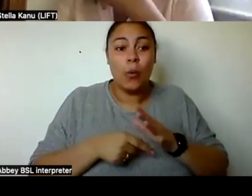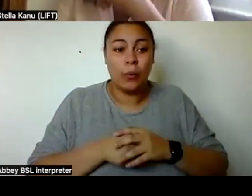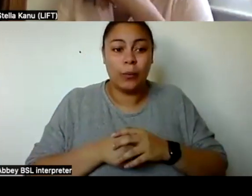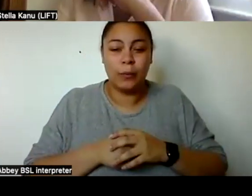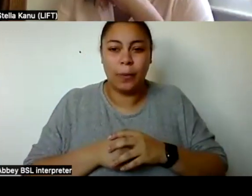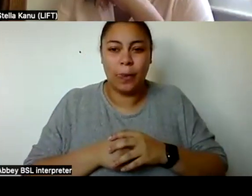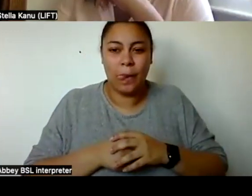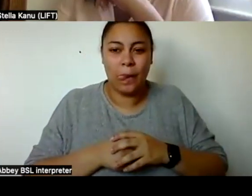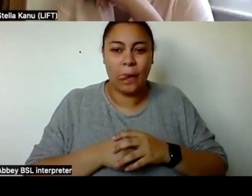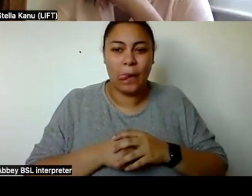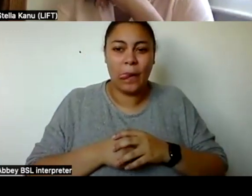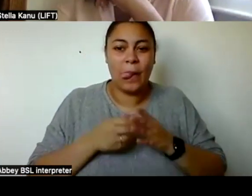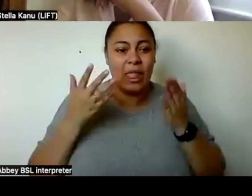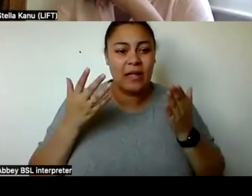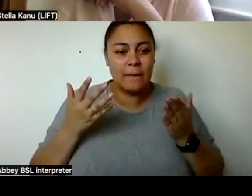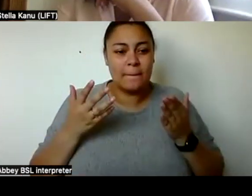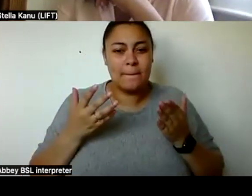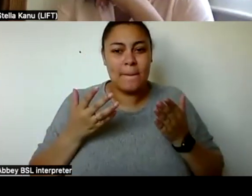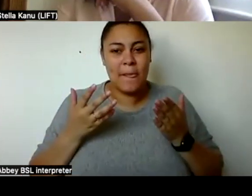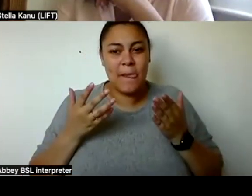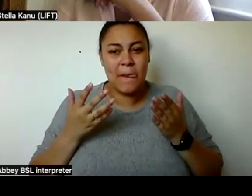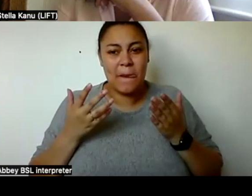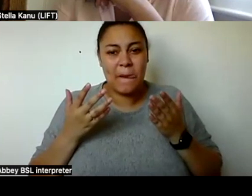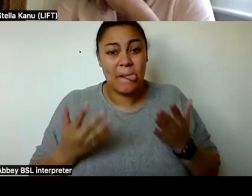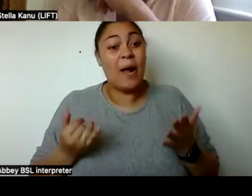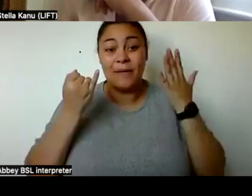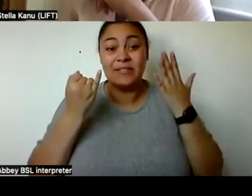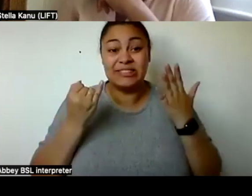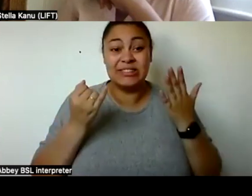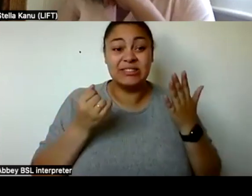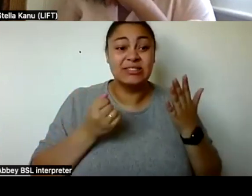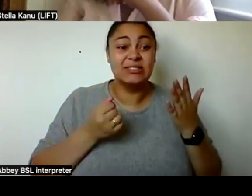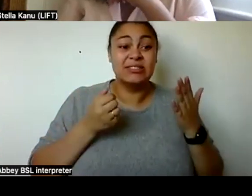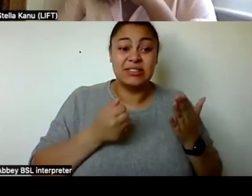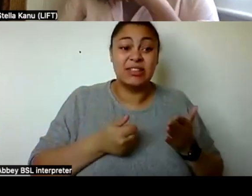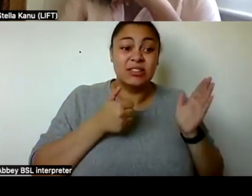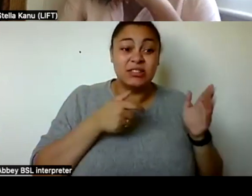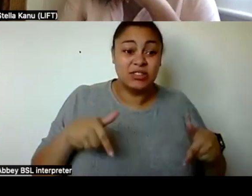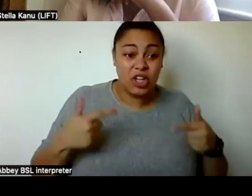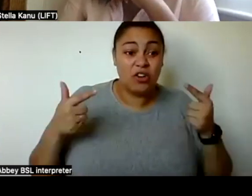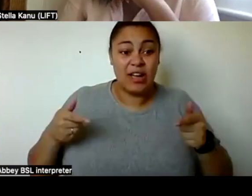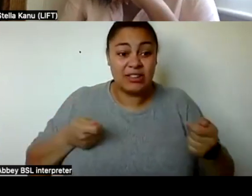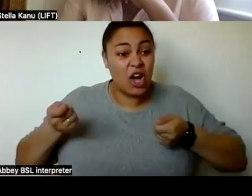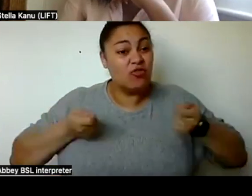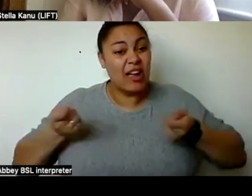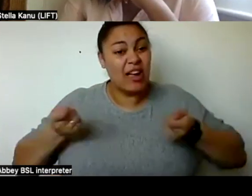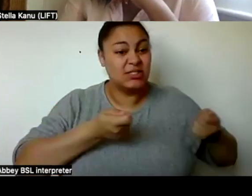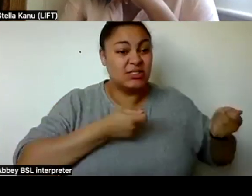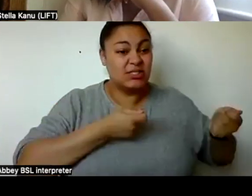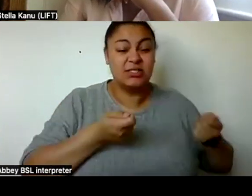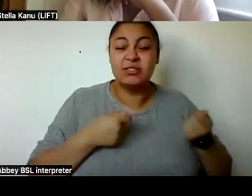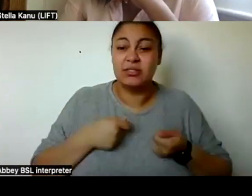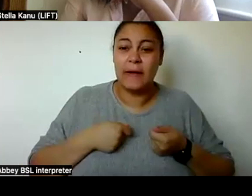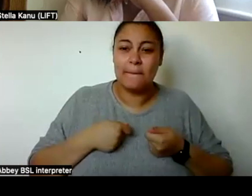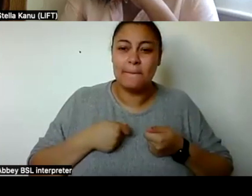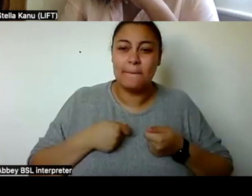And now we have six directors. We're all paid the same money as each other. and